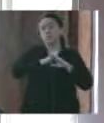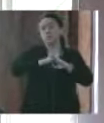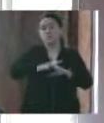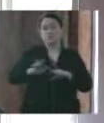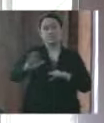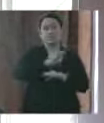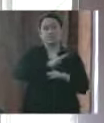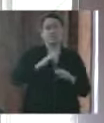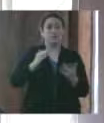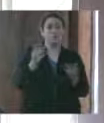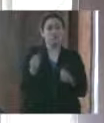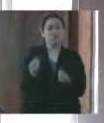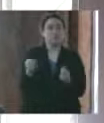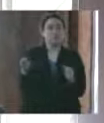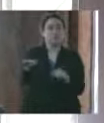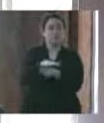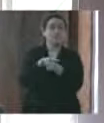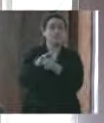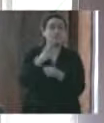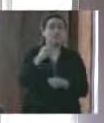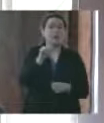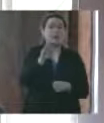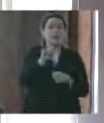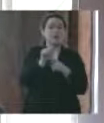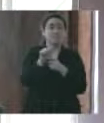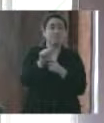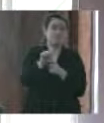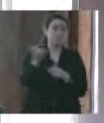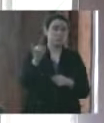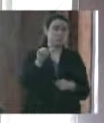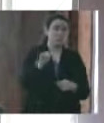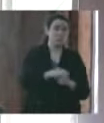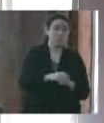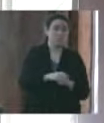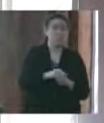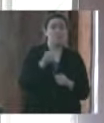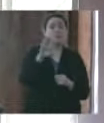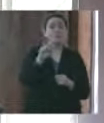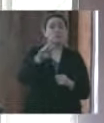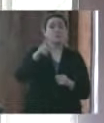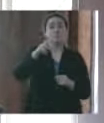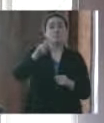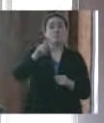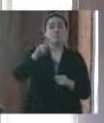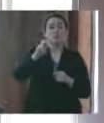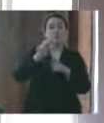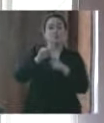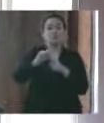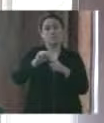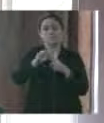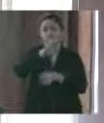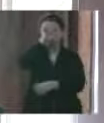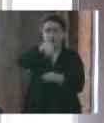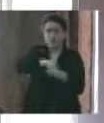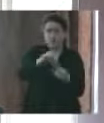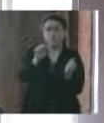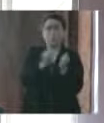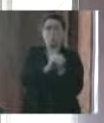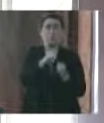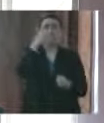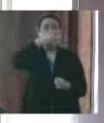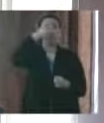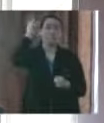role. Corporations have been deeply engaged in tiger and habitat conservation for decades through financial contributions